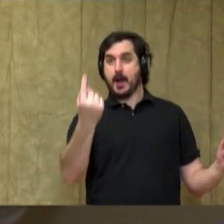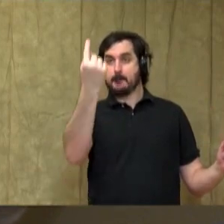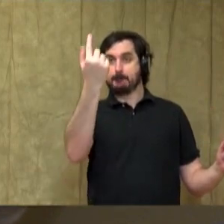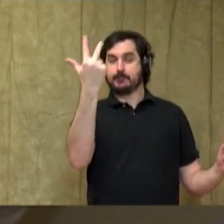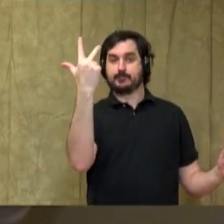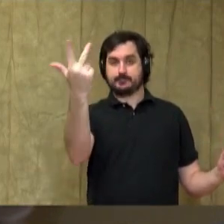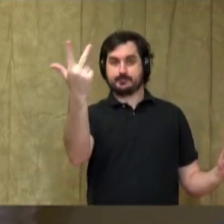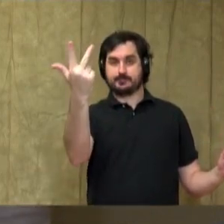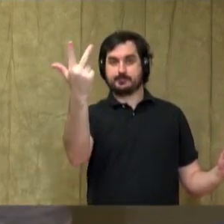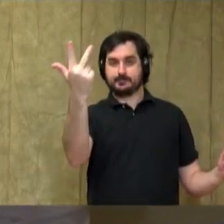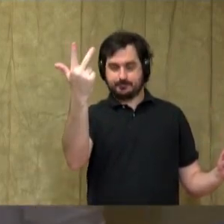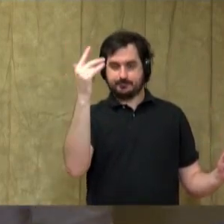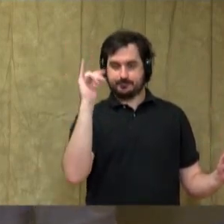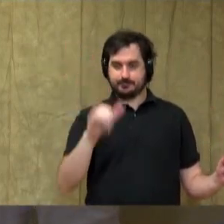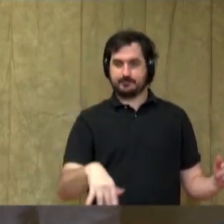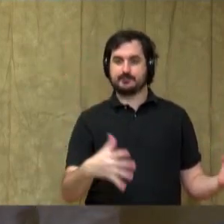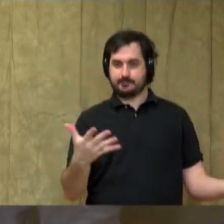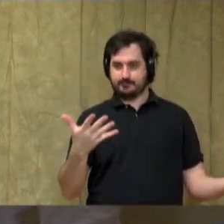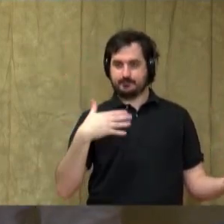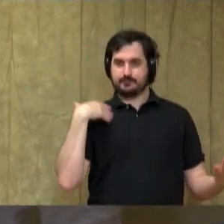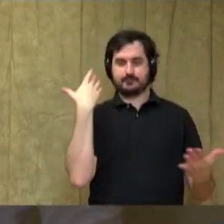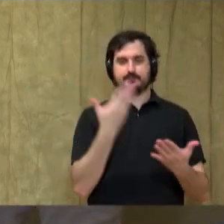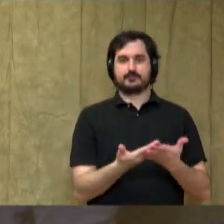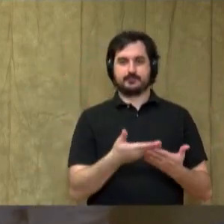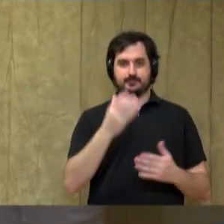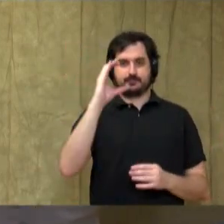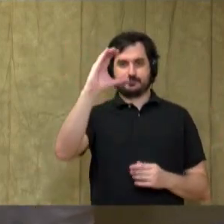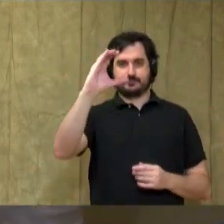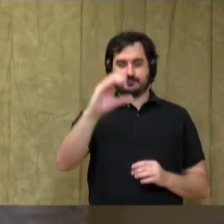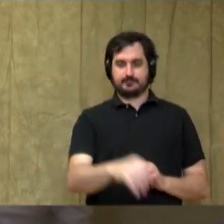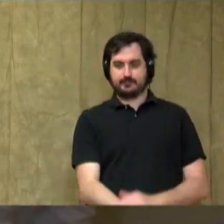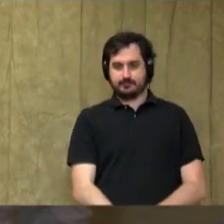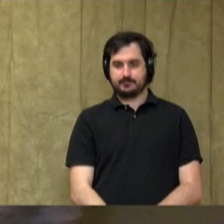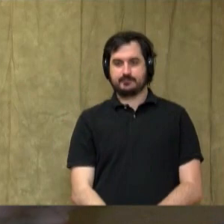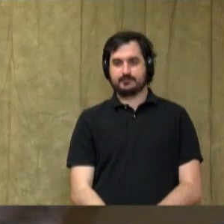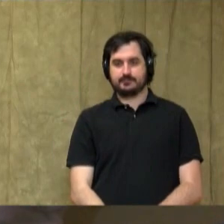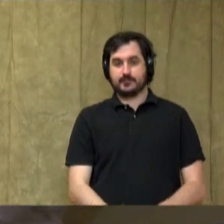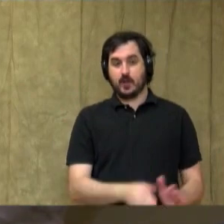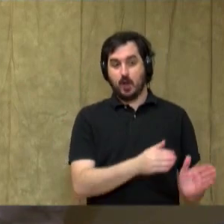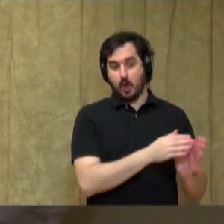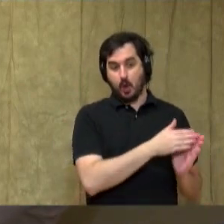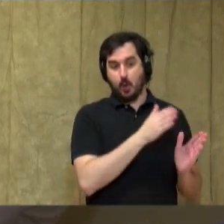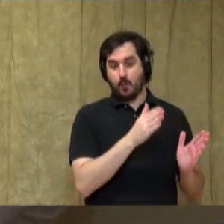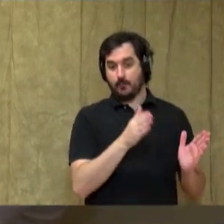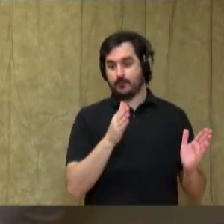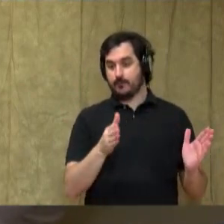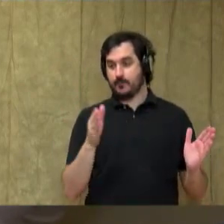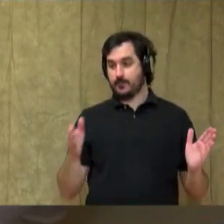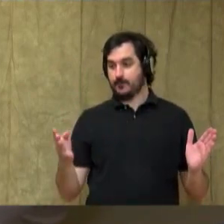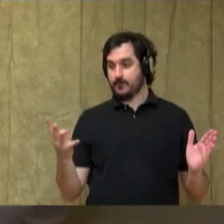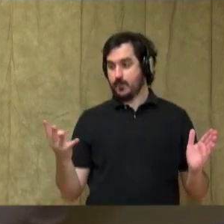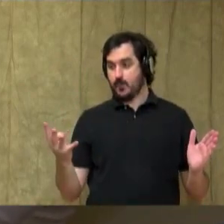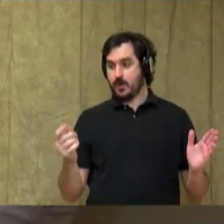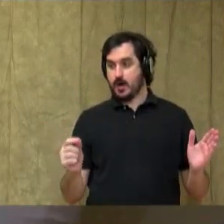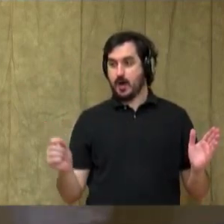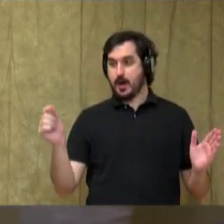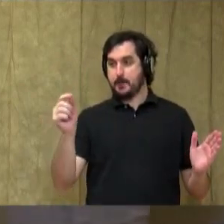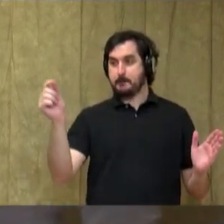3, there we are. We're at point C. So over 4, up